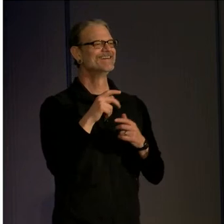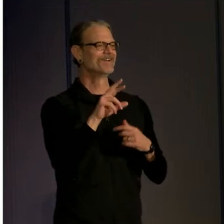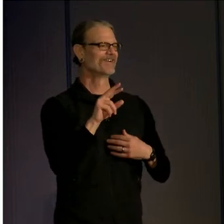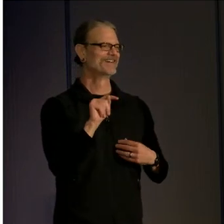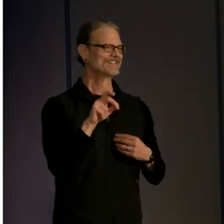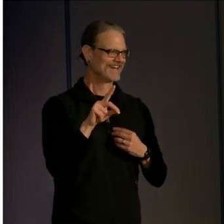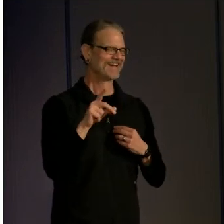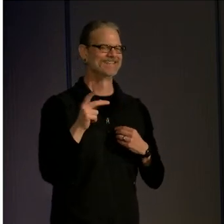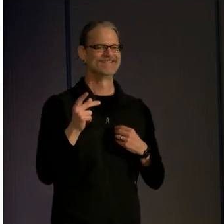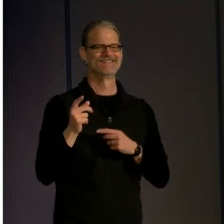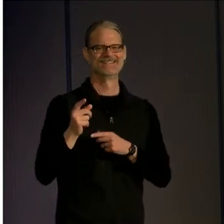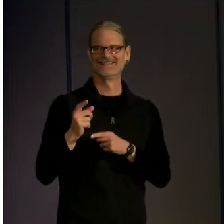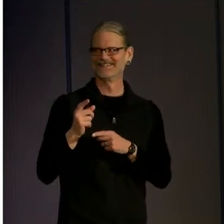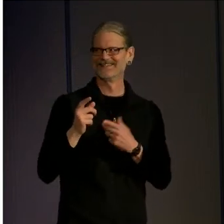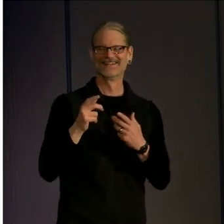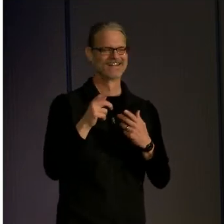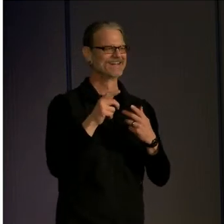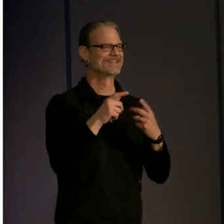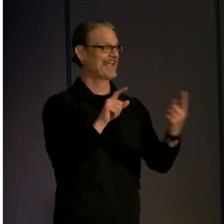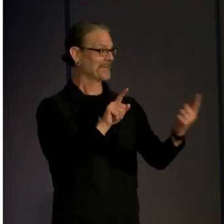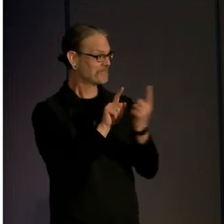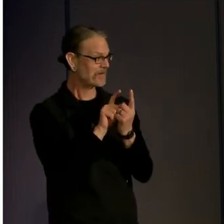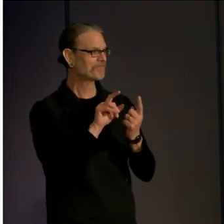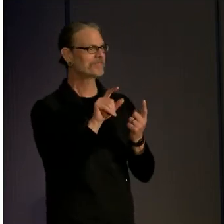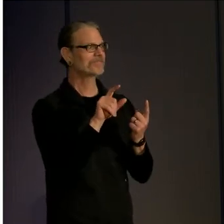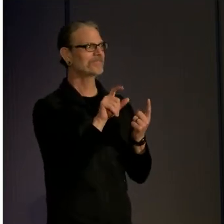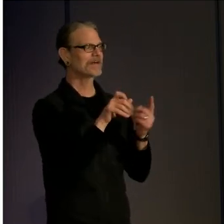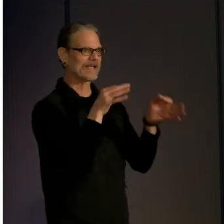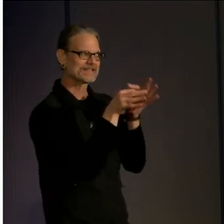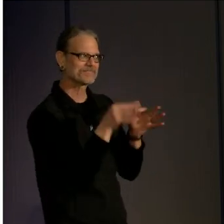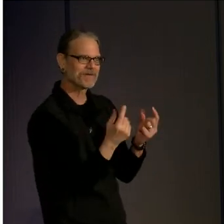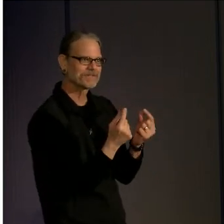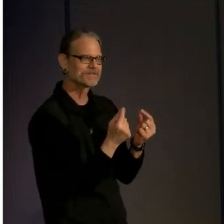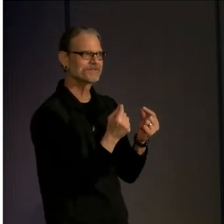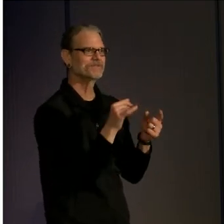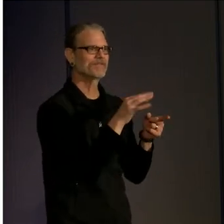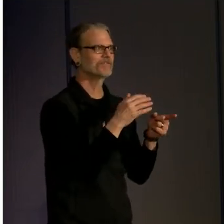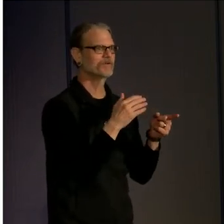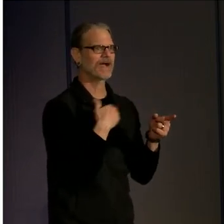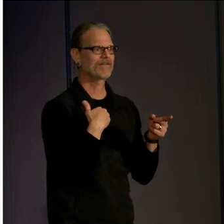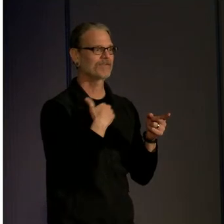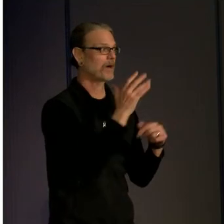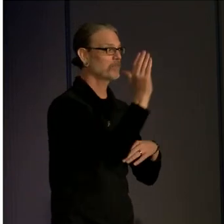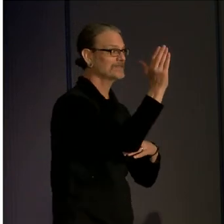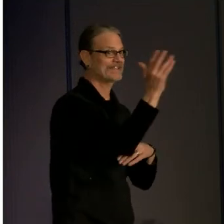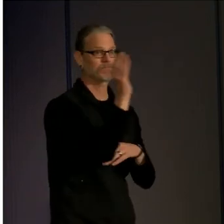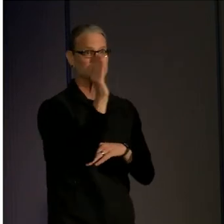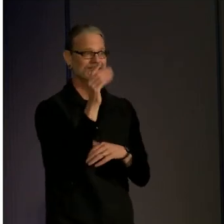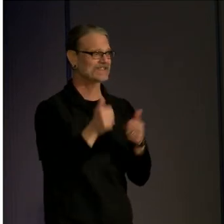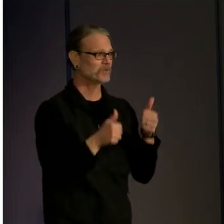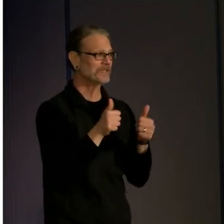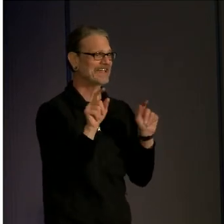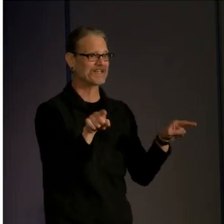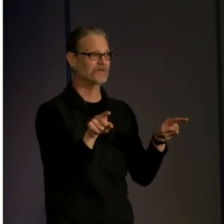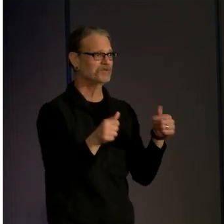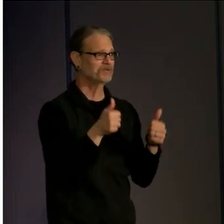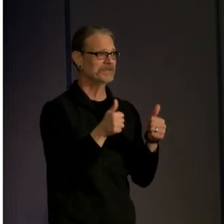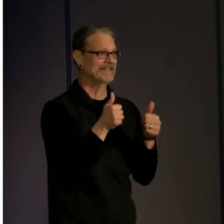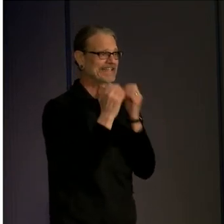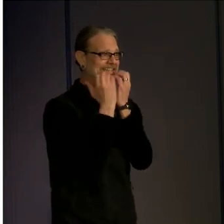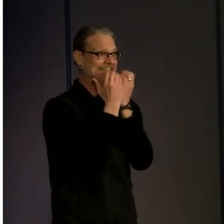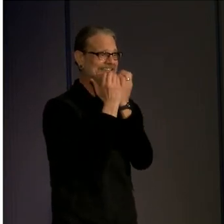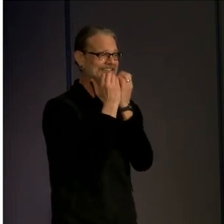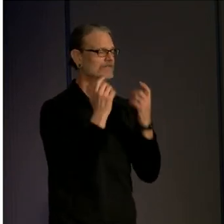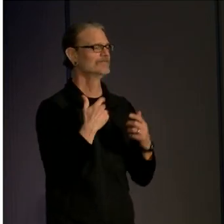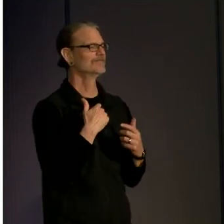to give you guidance if you're having trouble like choosing between two different presentations and things. But the stuff that I want to say is